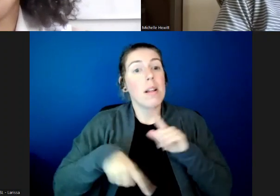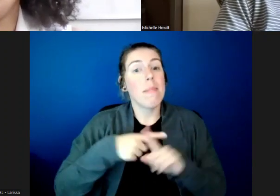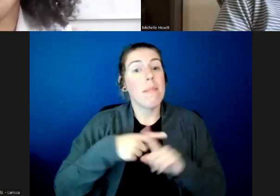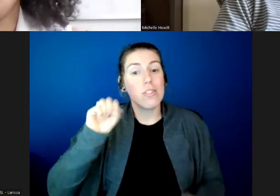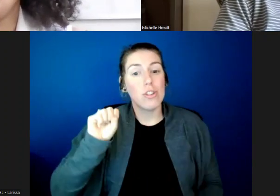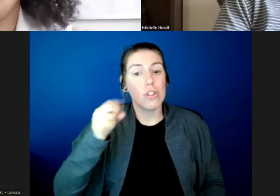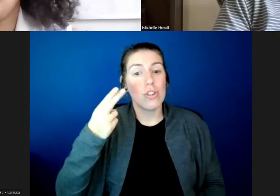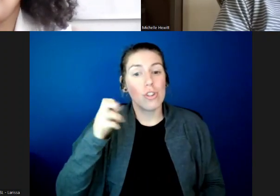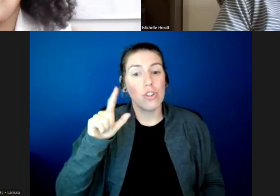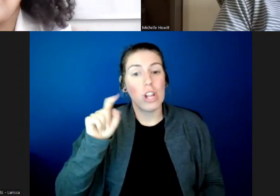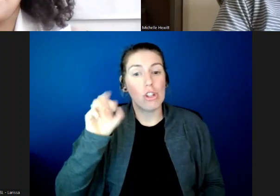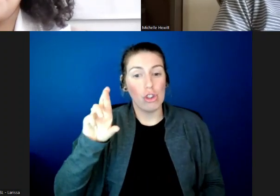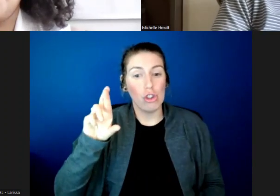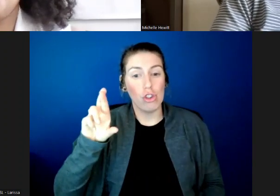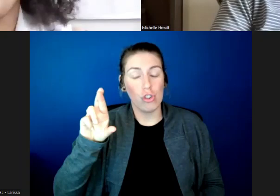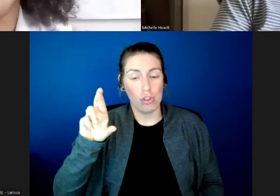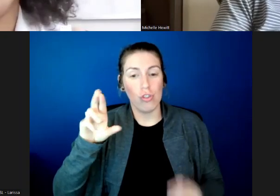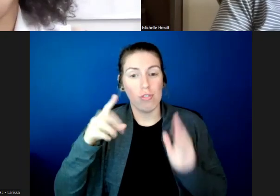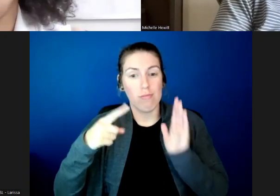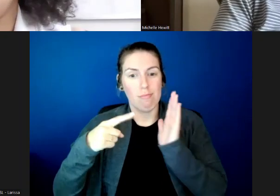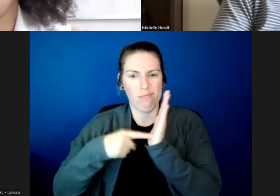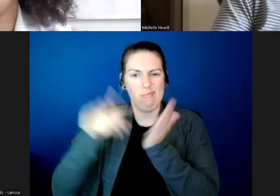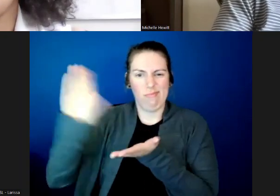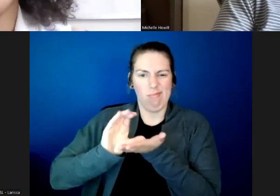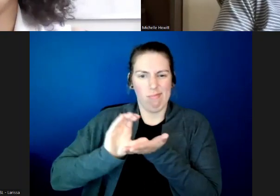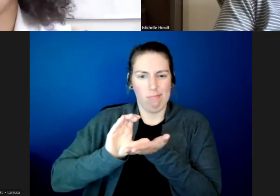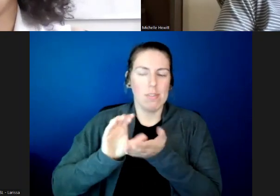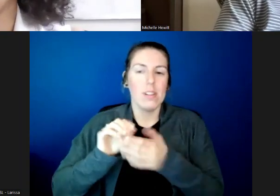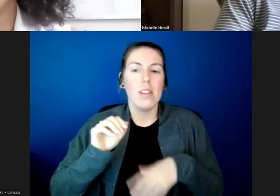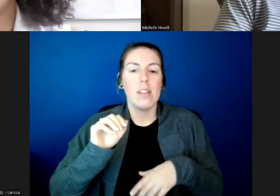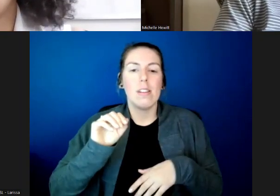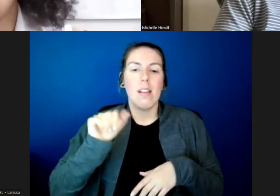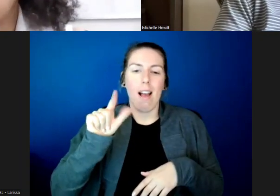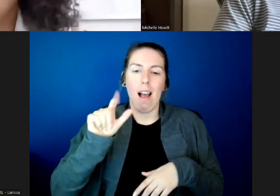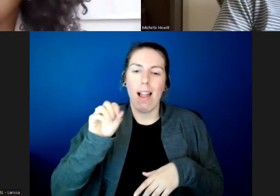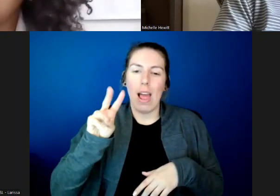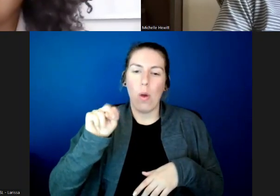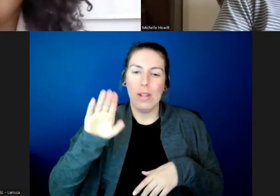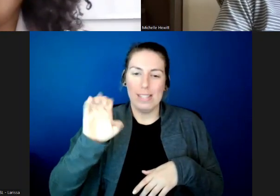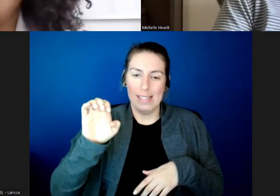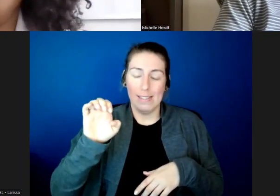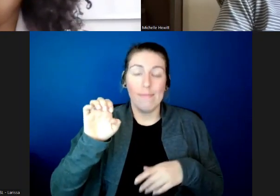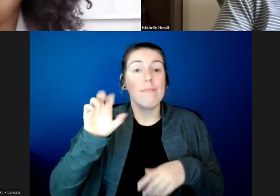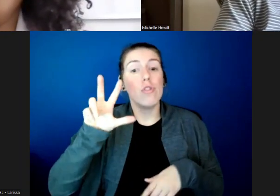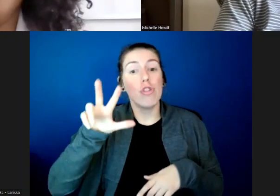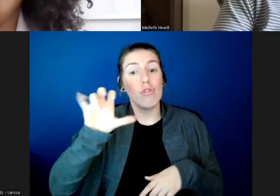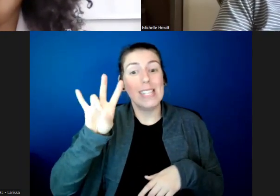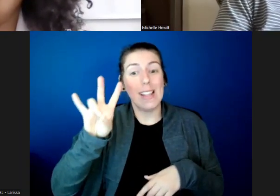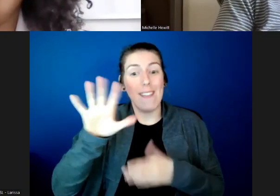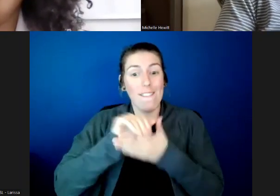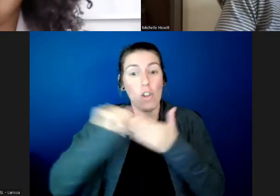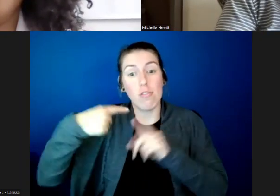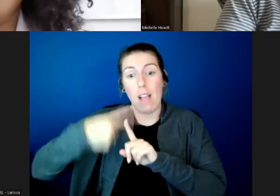which is for one person, $375 a month.